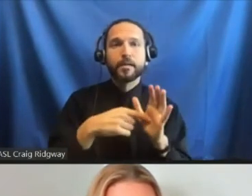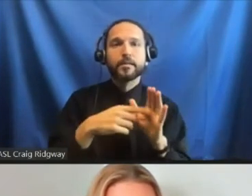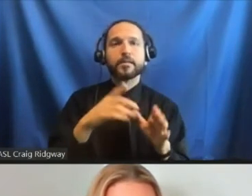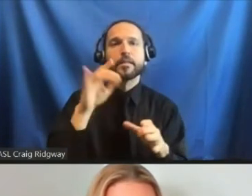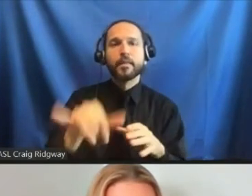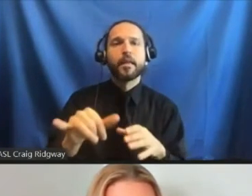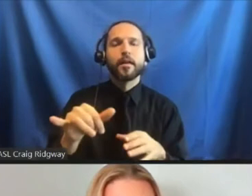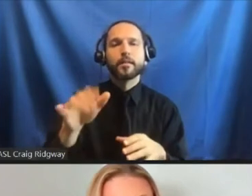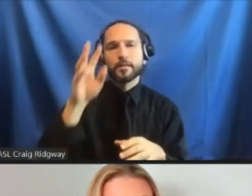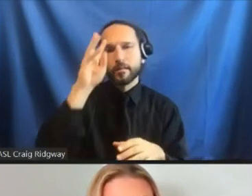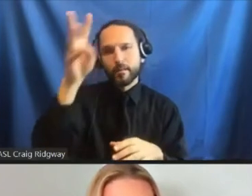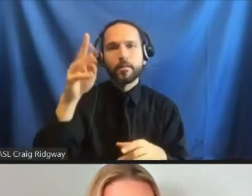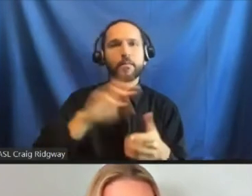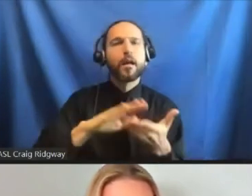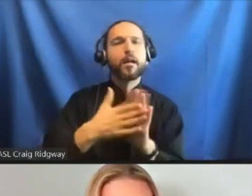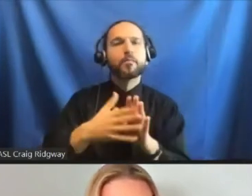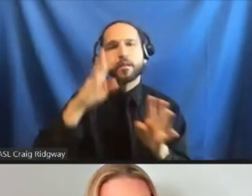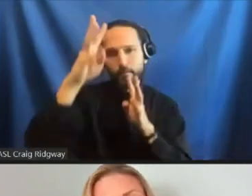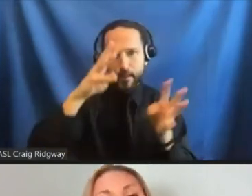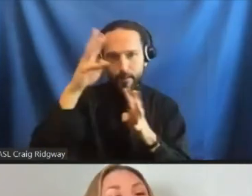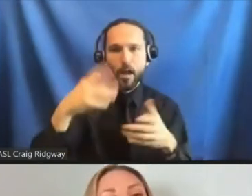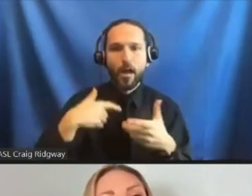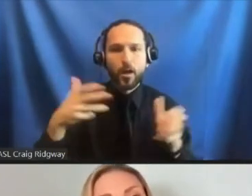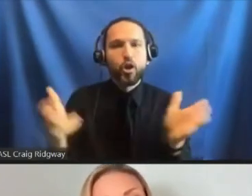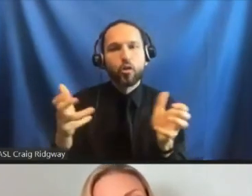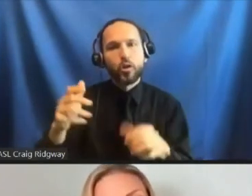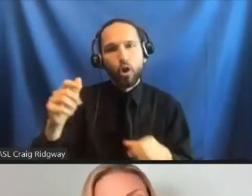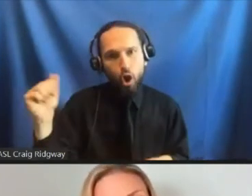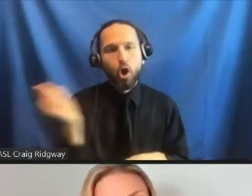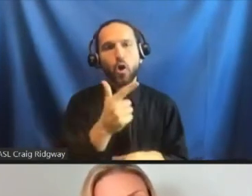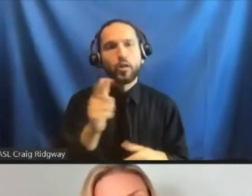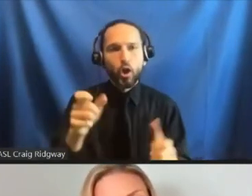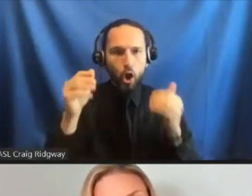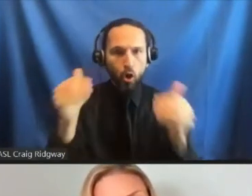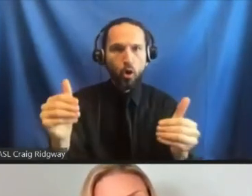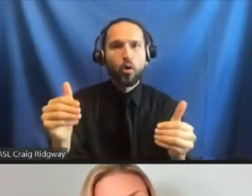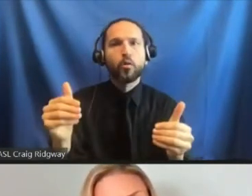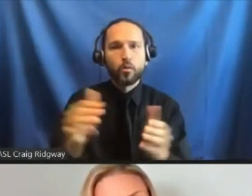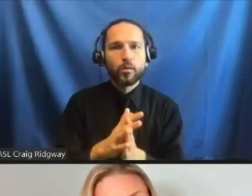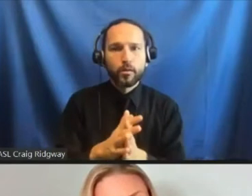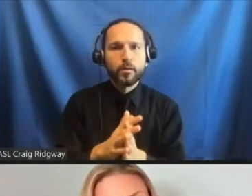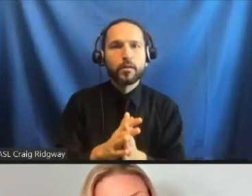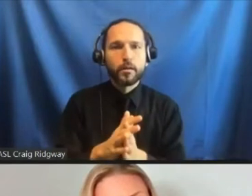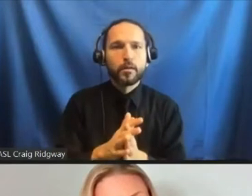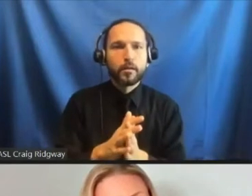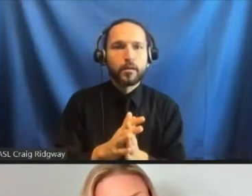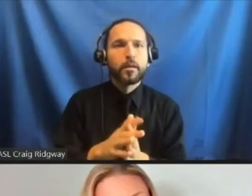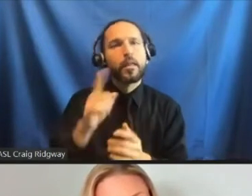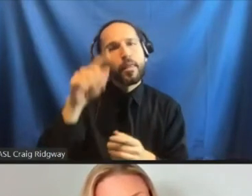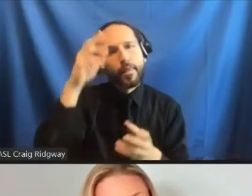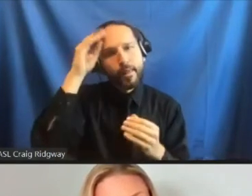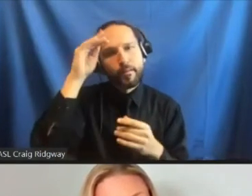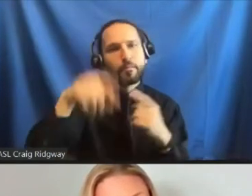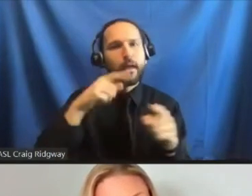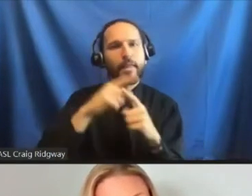to be innovative. So I just want to encourage everyone to go forward and think about the